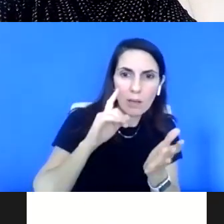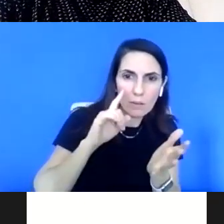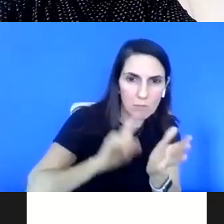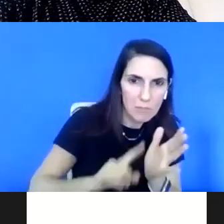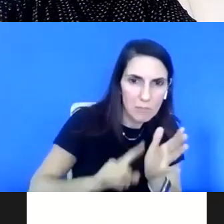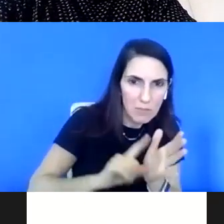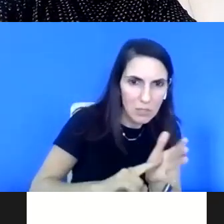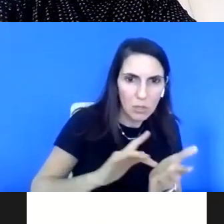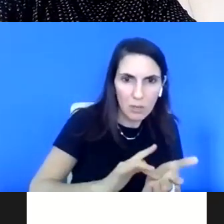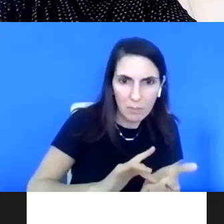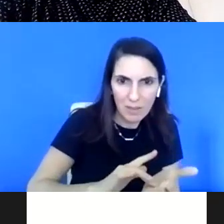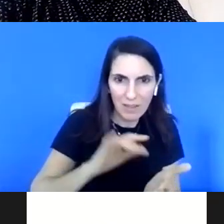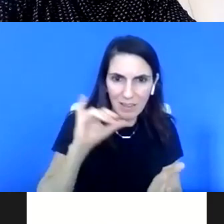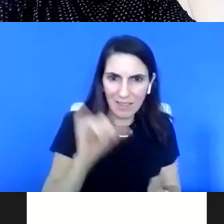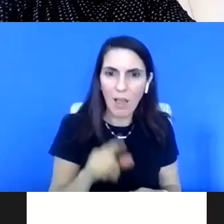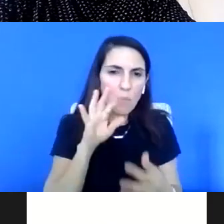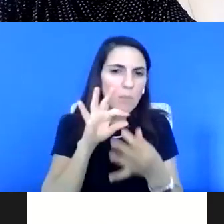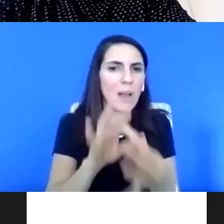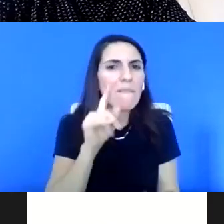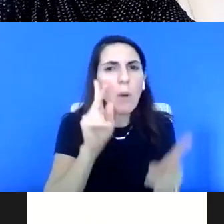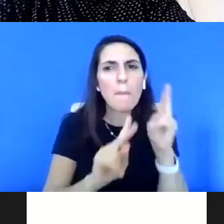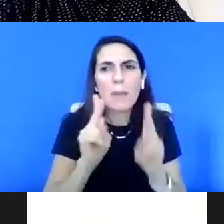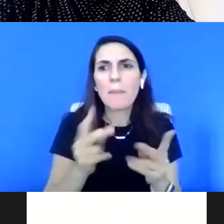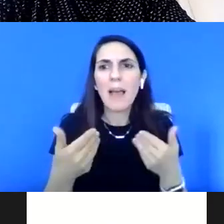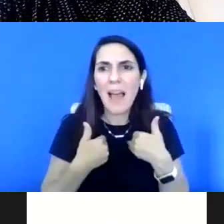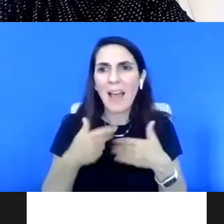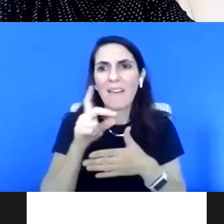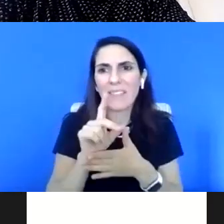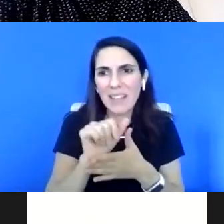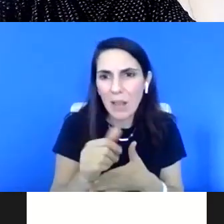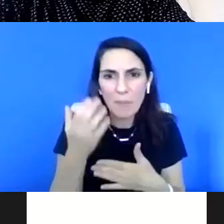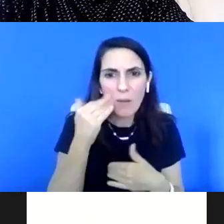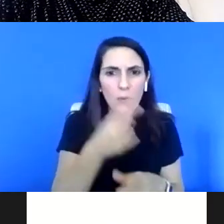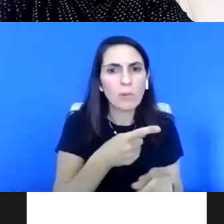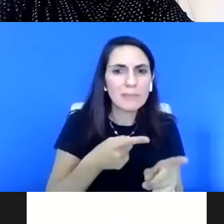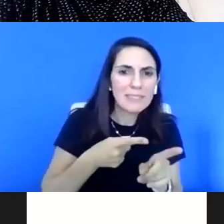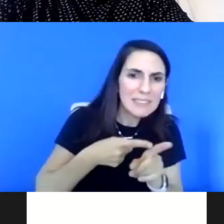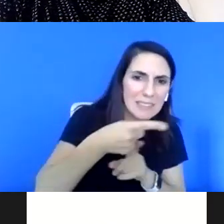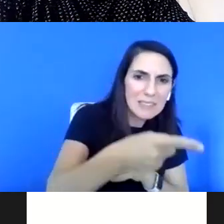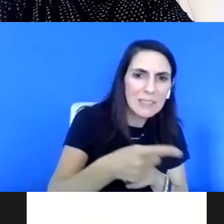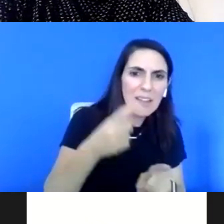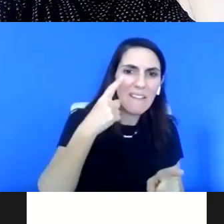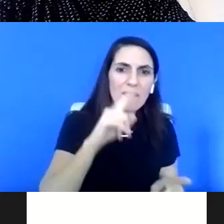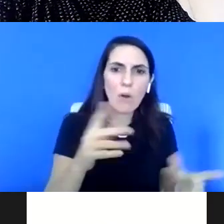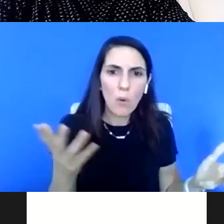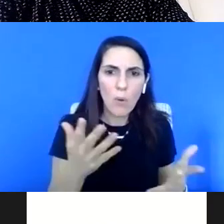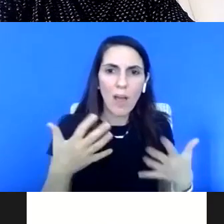Precision medicine is relevant to people with disabilities because it specializes in health